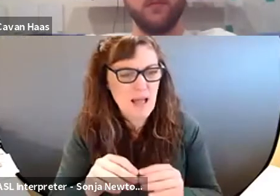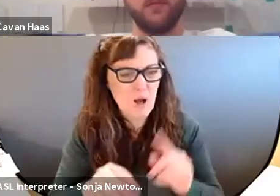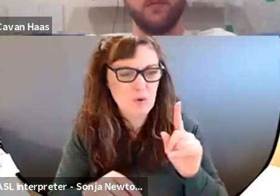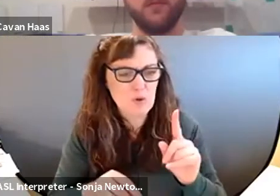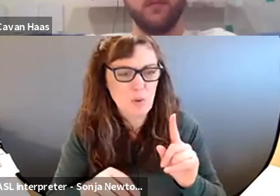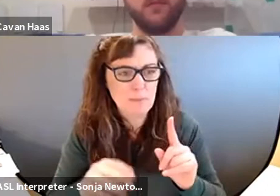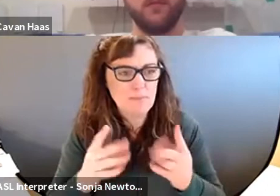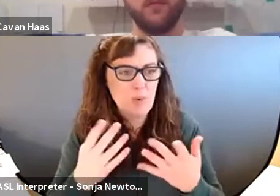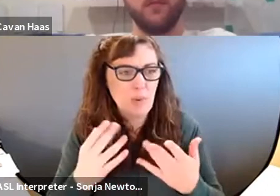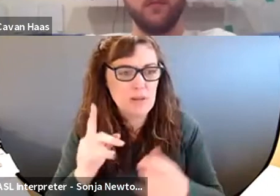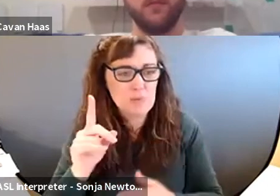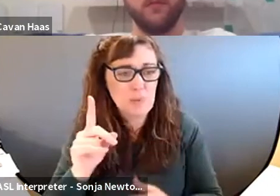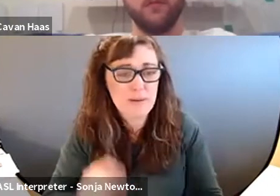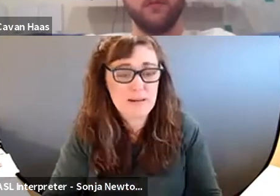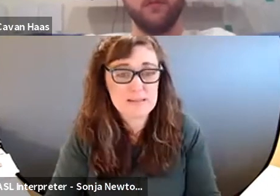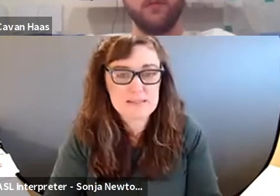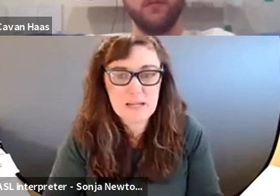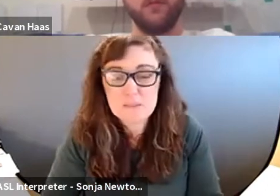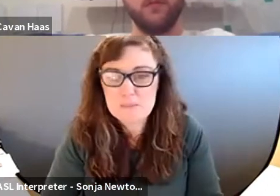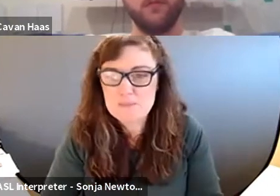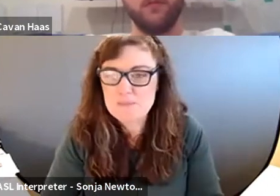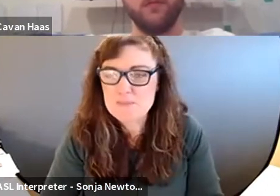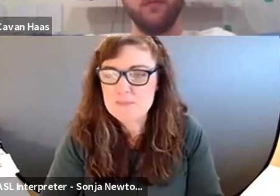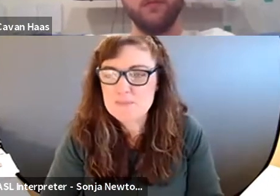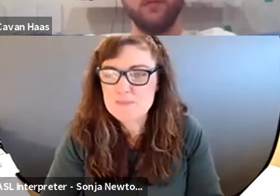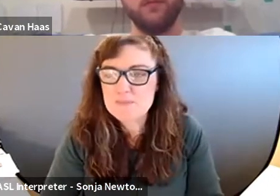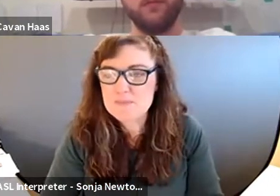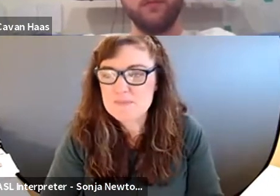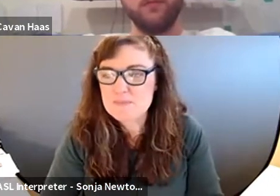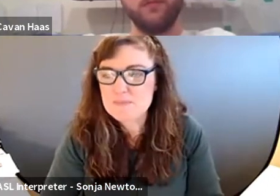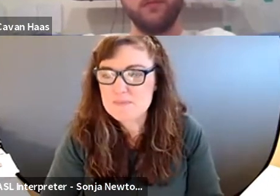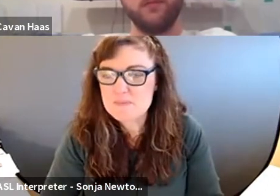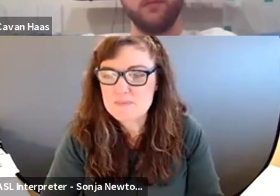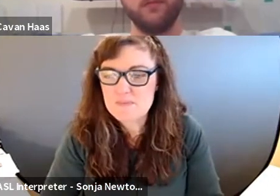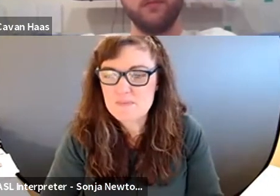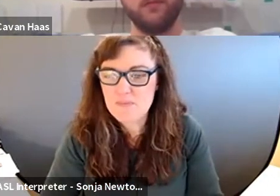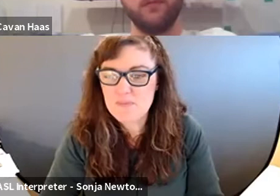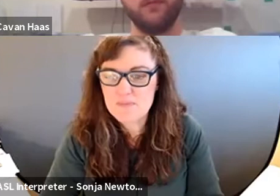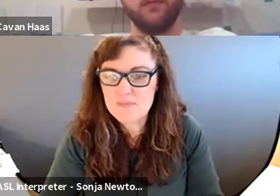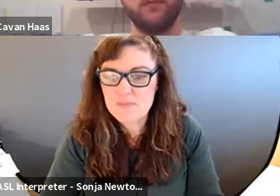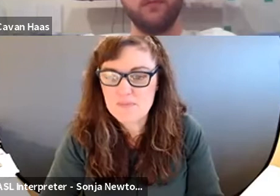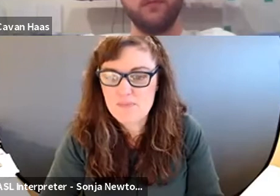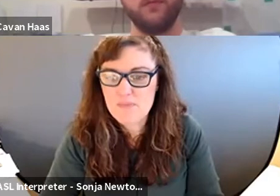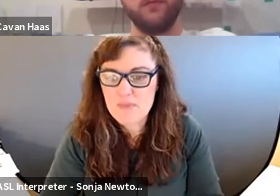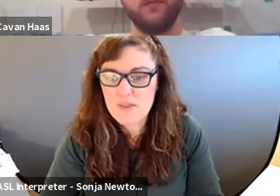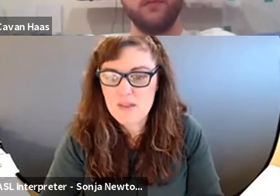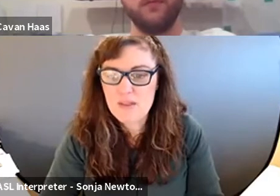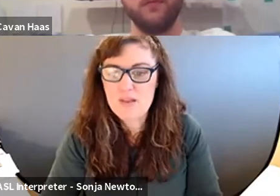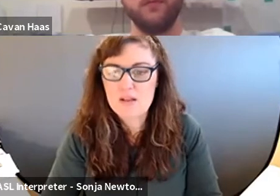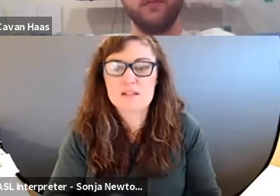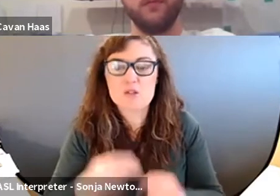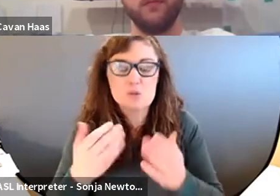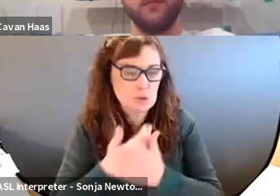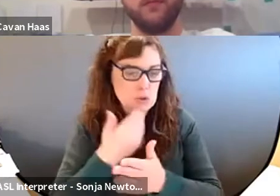up because I did have more slides to share. So I'm going to share this new screen, which is our game that we're going to play in just a